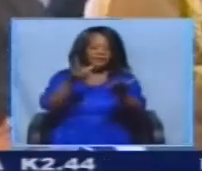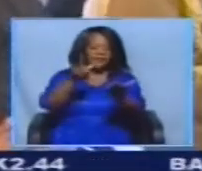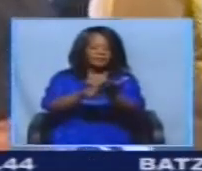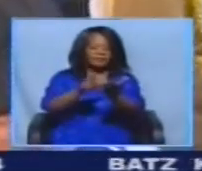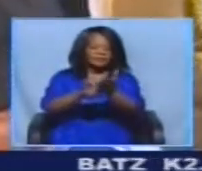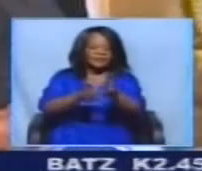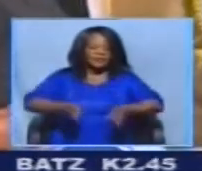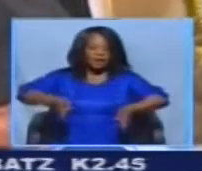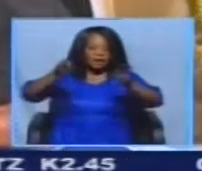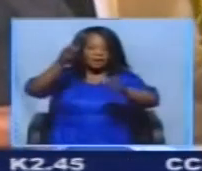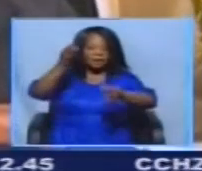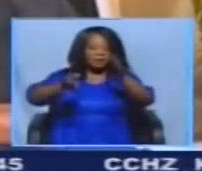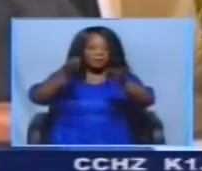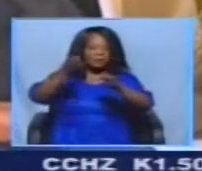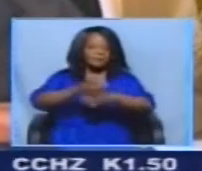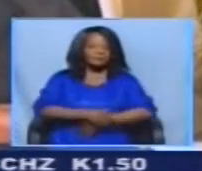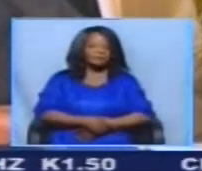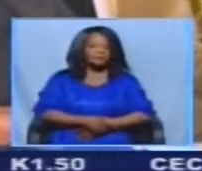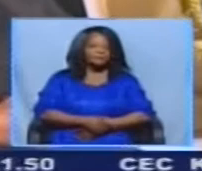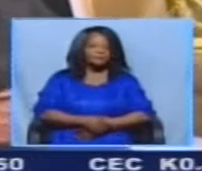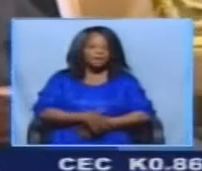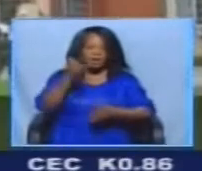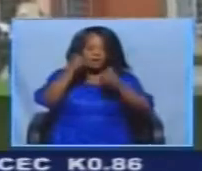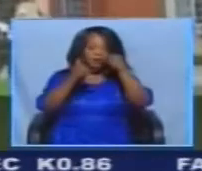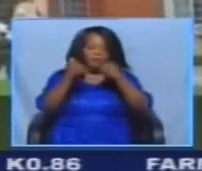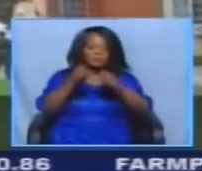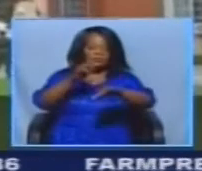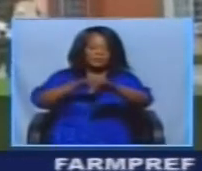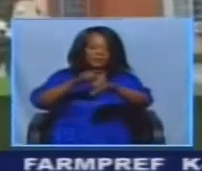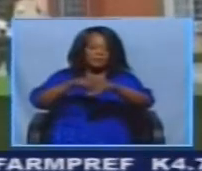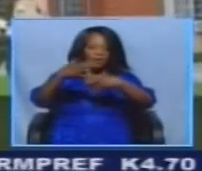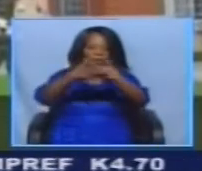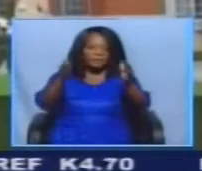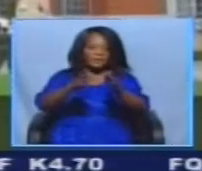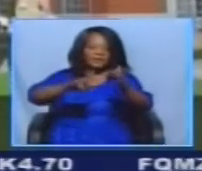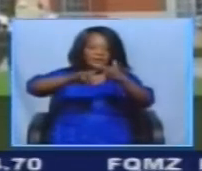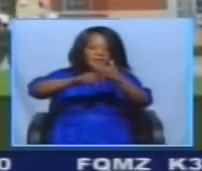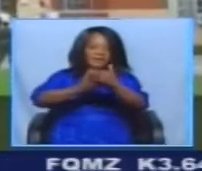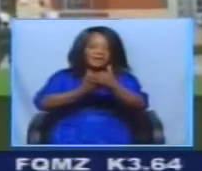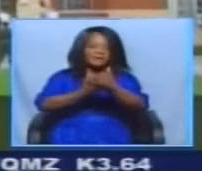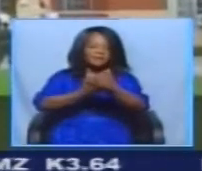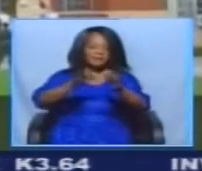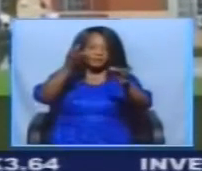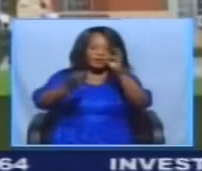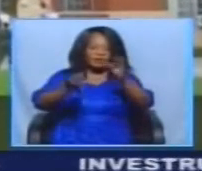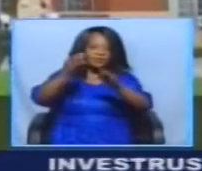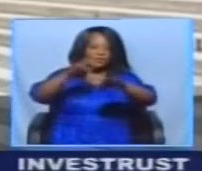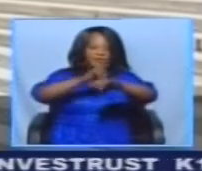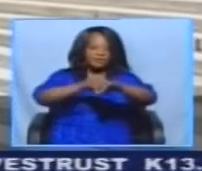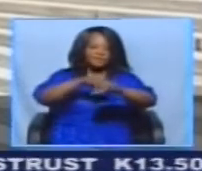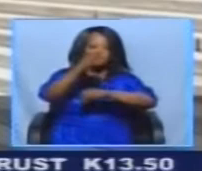civil cases were also filed in the Lusaka High Court Registry. The ceremonial opening of criminal sessions of the High Court marks the beginning of the court sessions for the